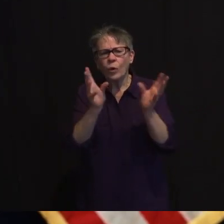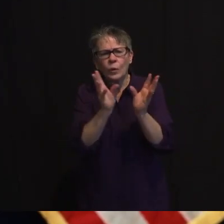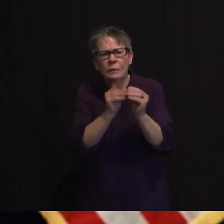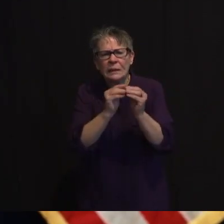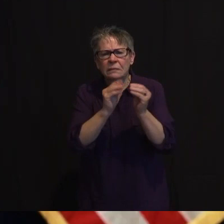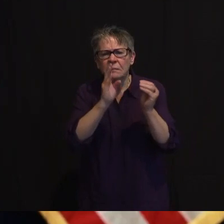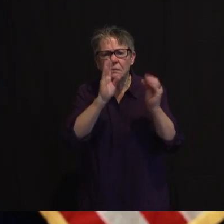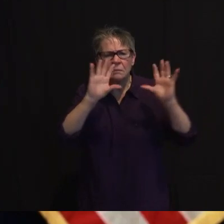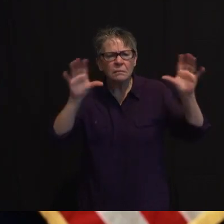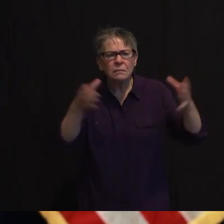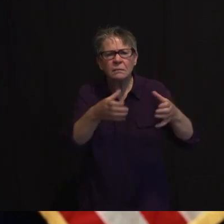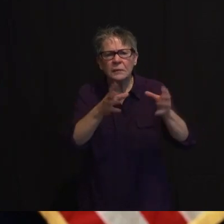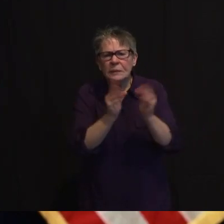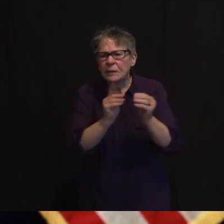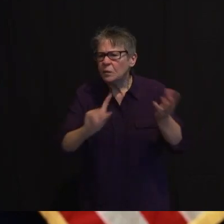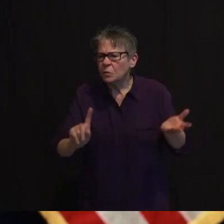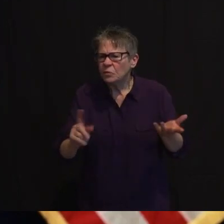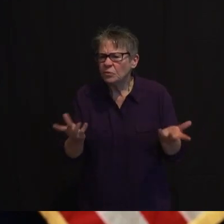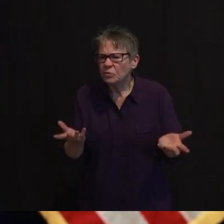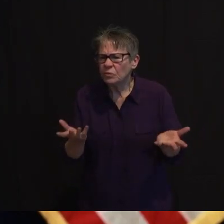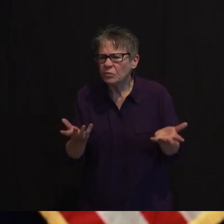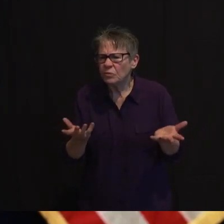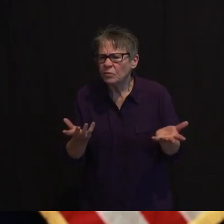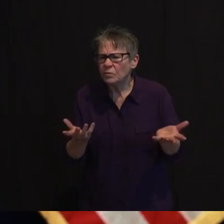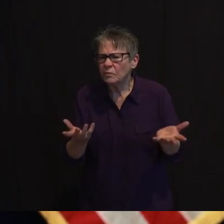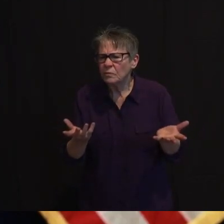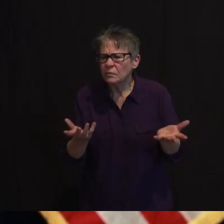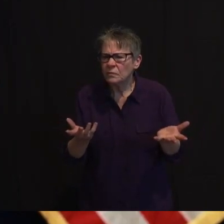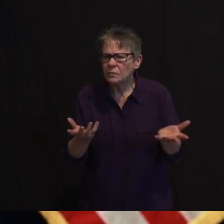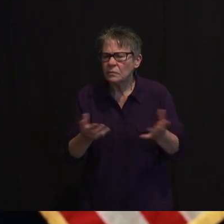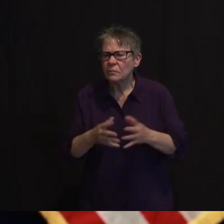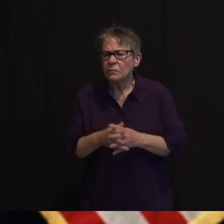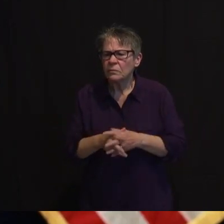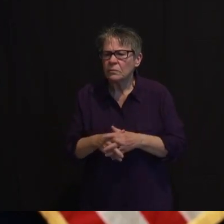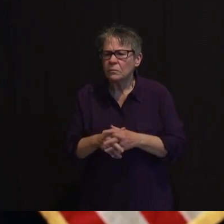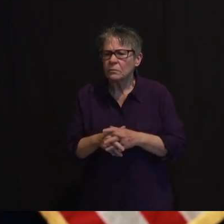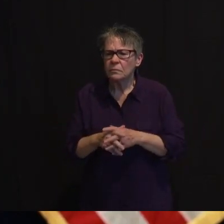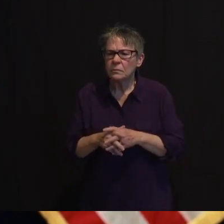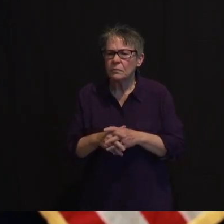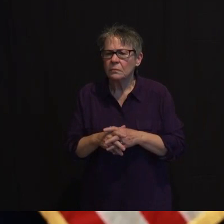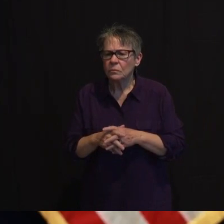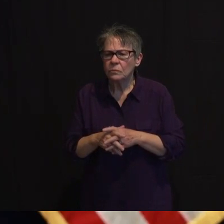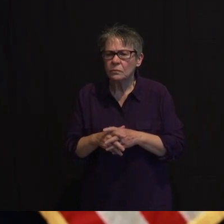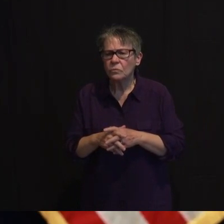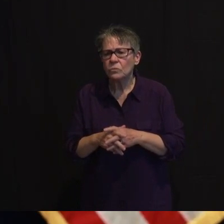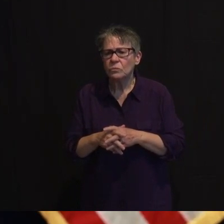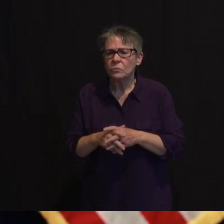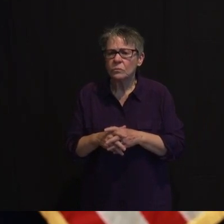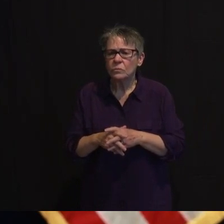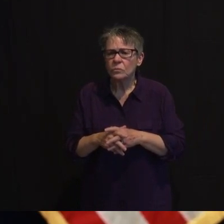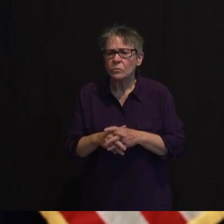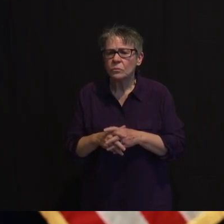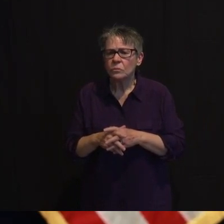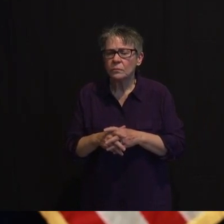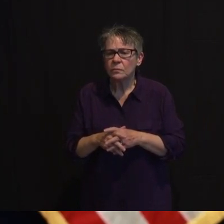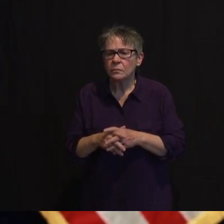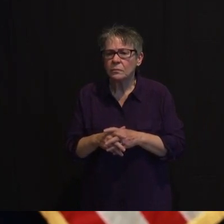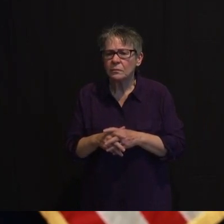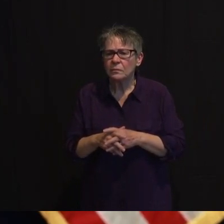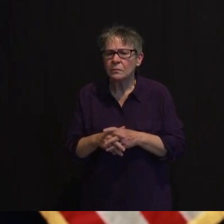about how possibly the reopening process is going to start? I know it's difficult, nobody really knows, but do we have a